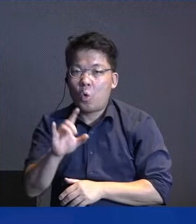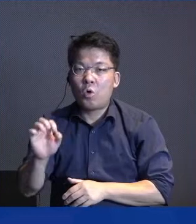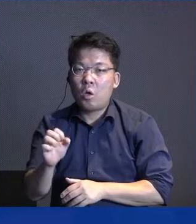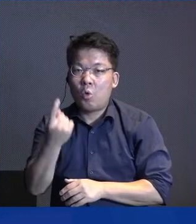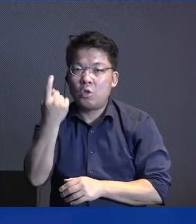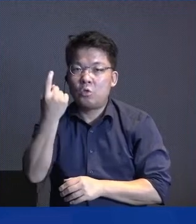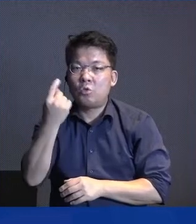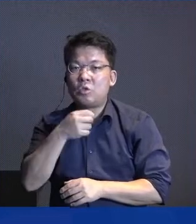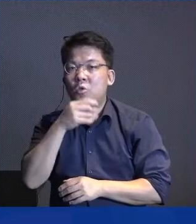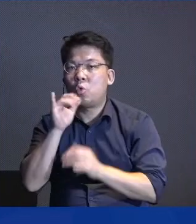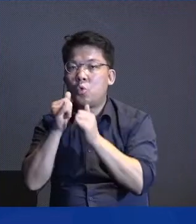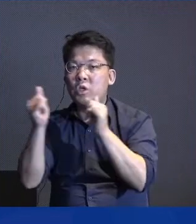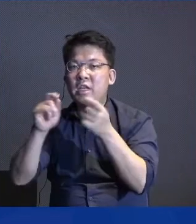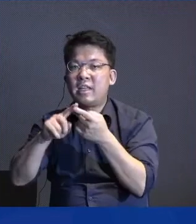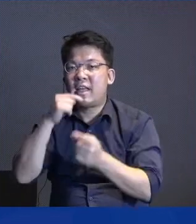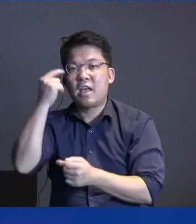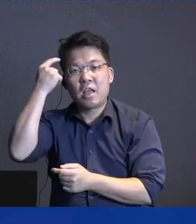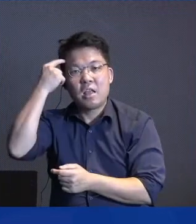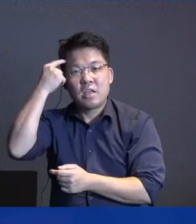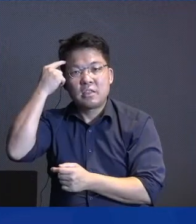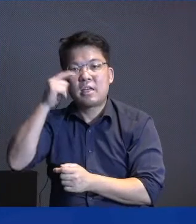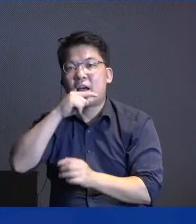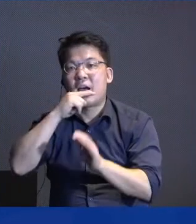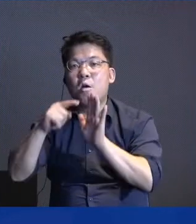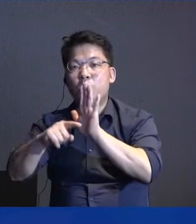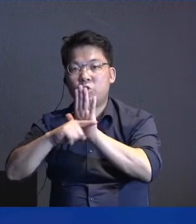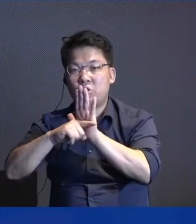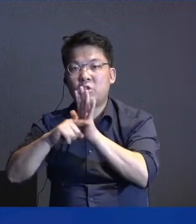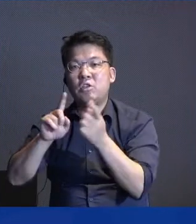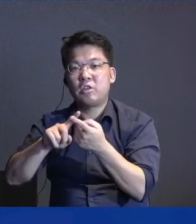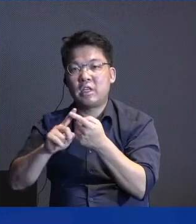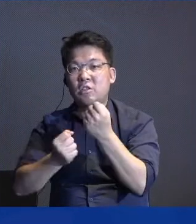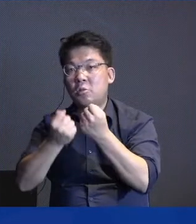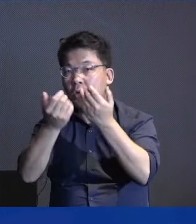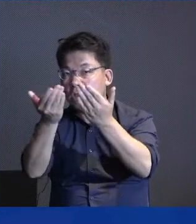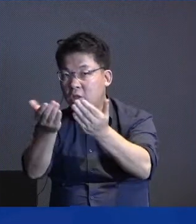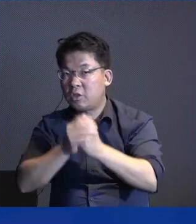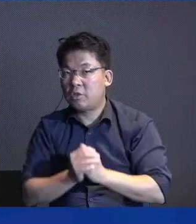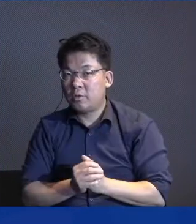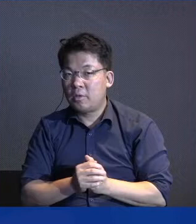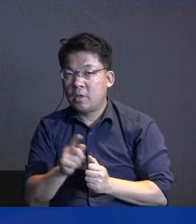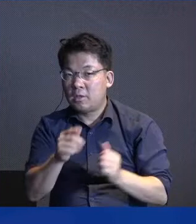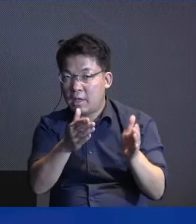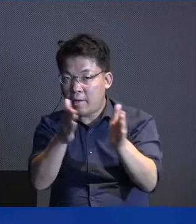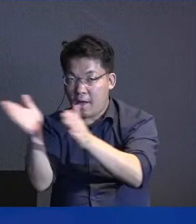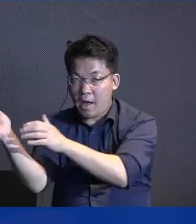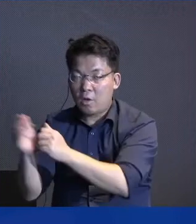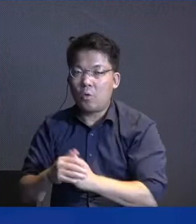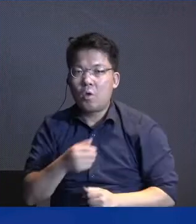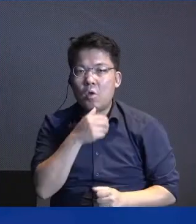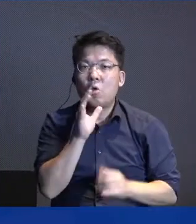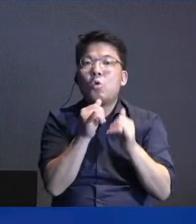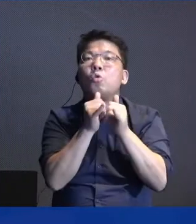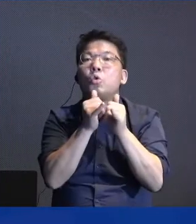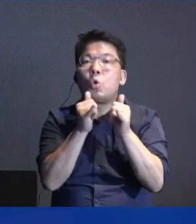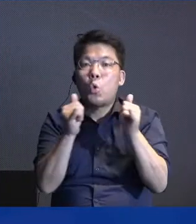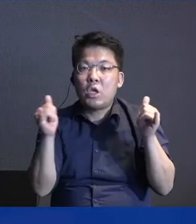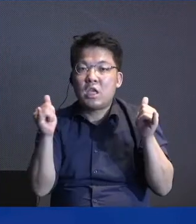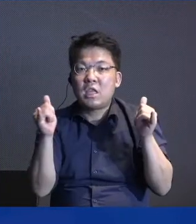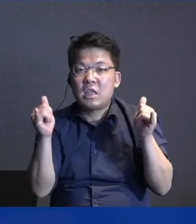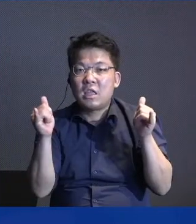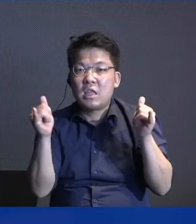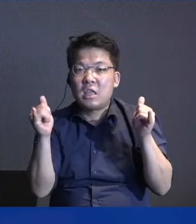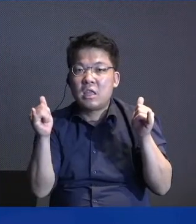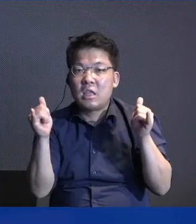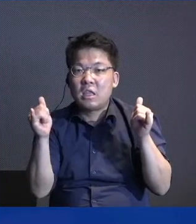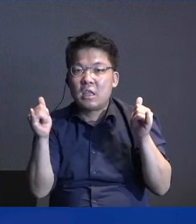some studies show that older adults tended to be more resilient and tolerant with larger restrictions during